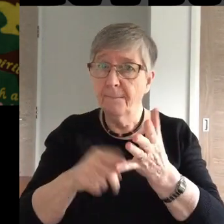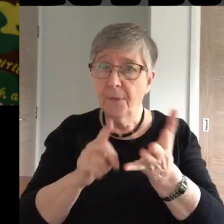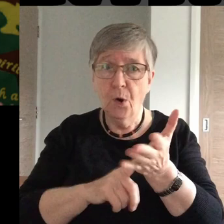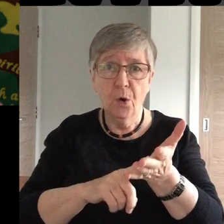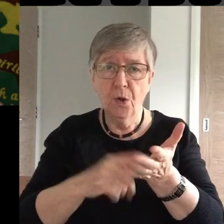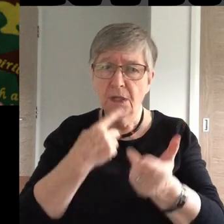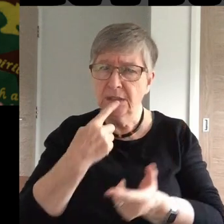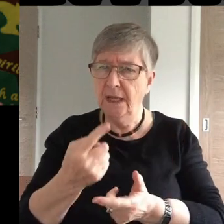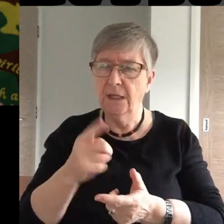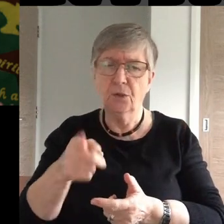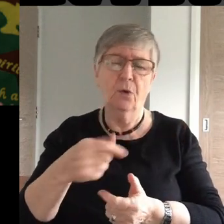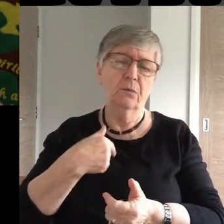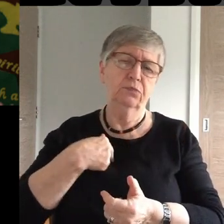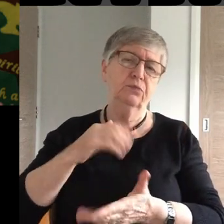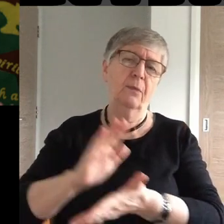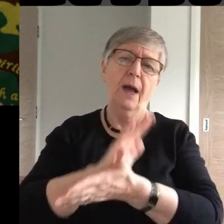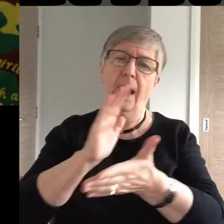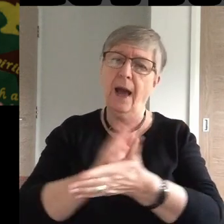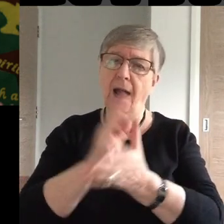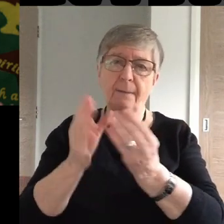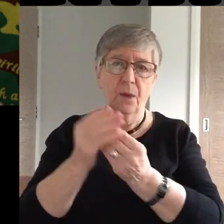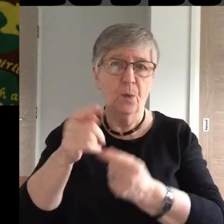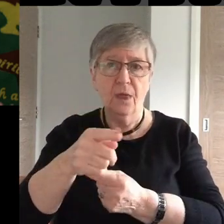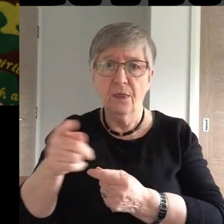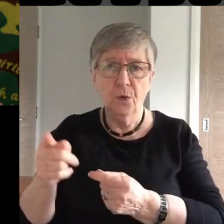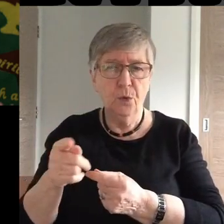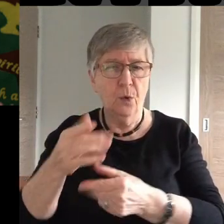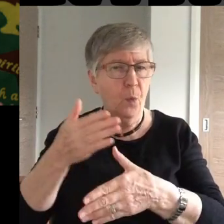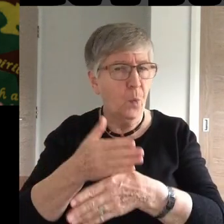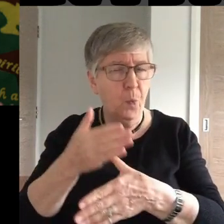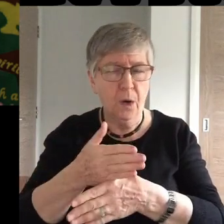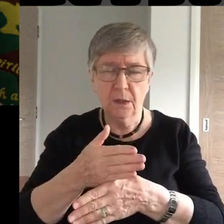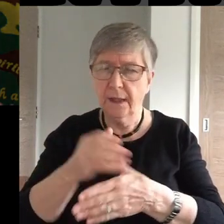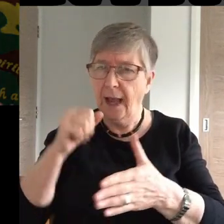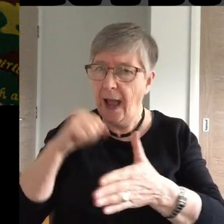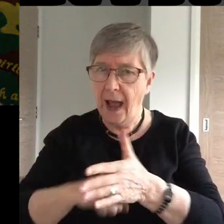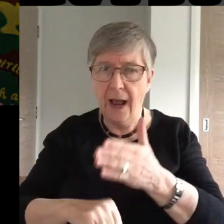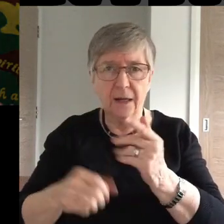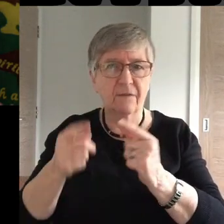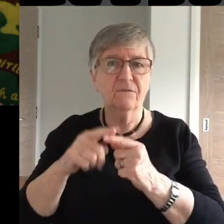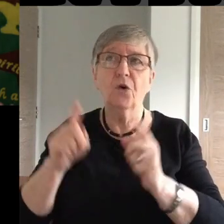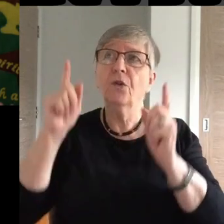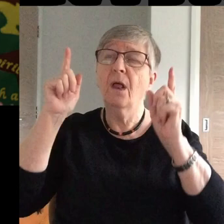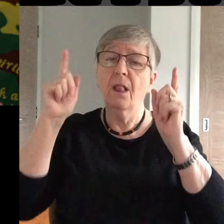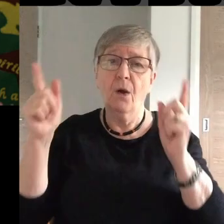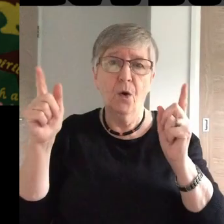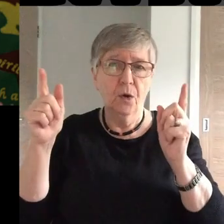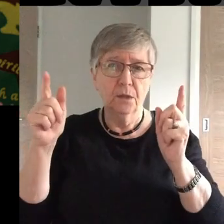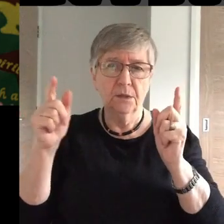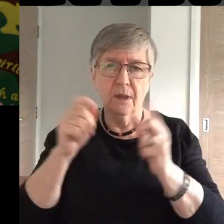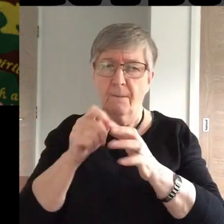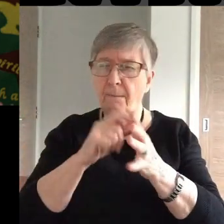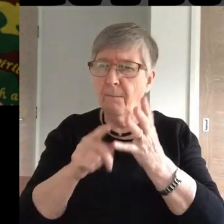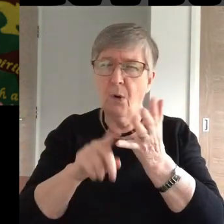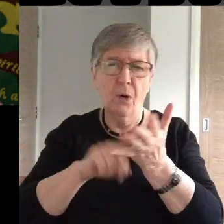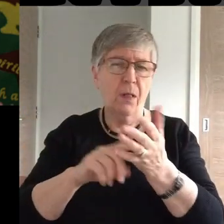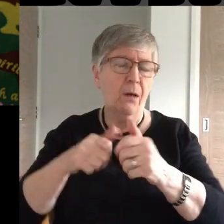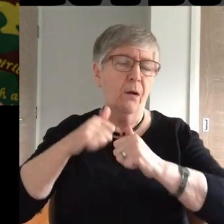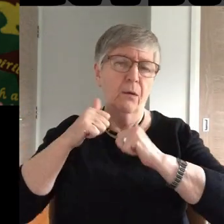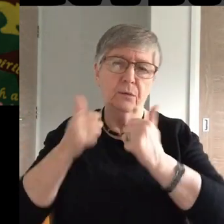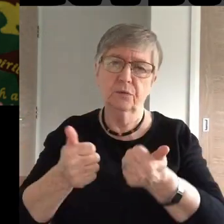they fill him with joy. They're working so hard for the Lord that Paul is overwhelmed with joy for